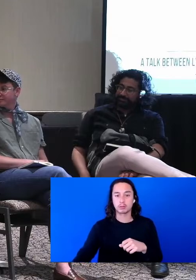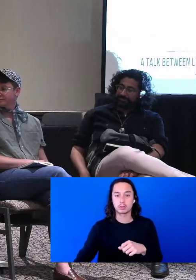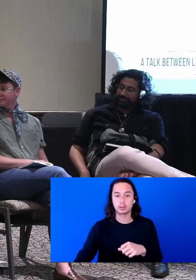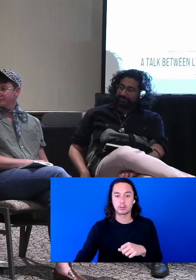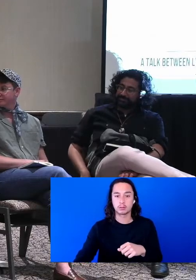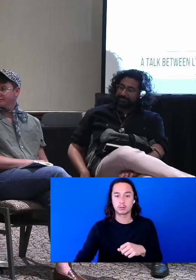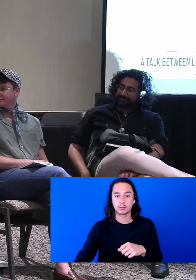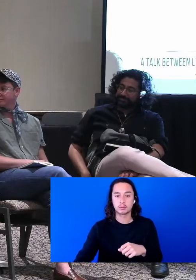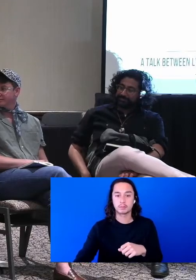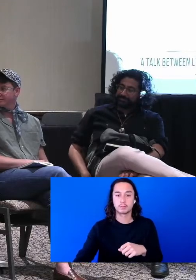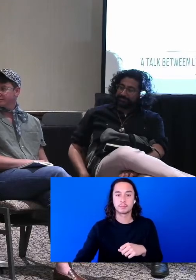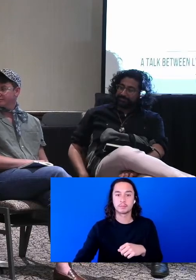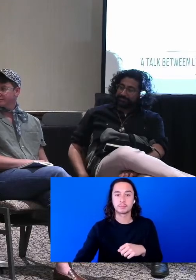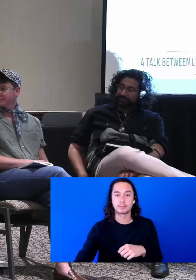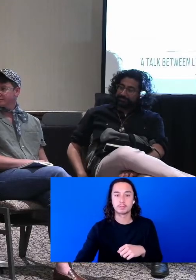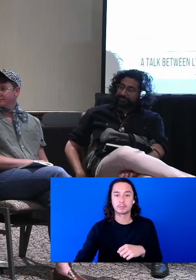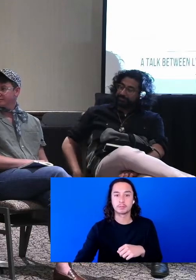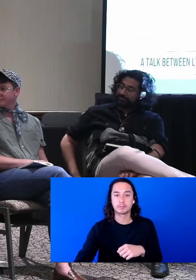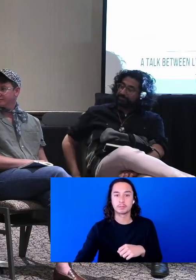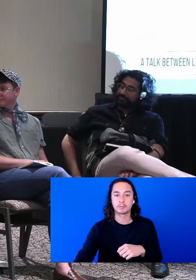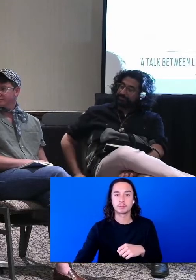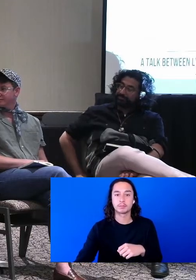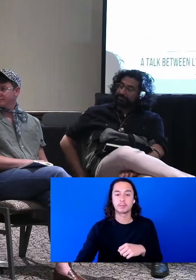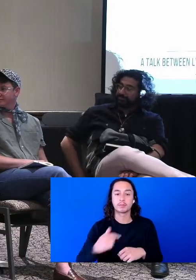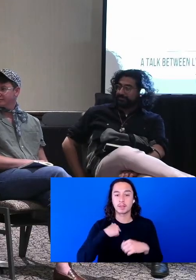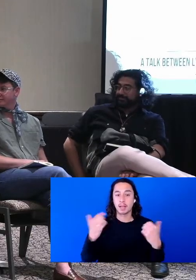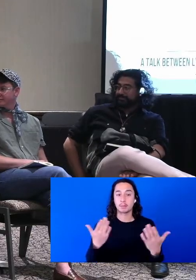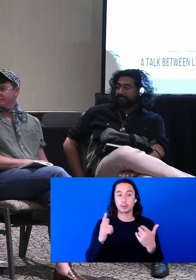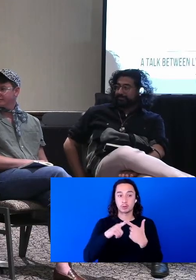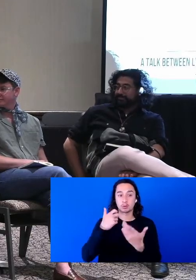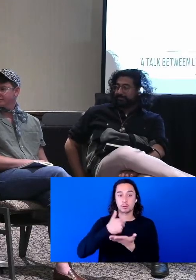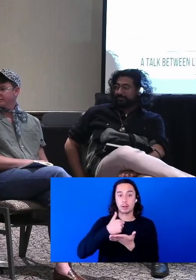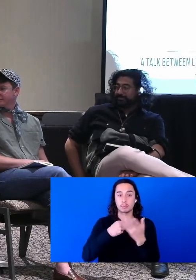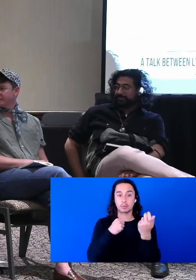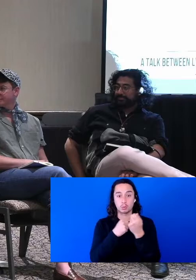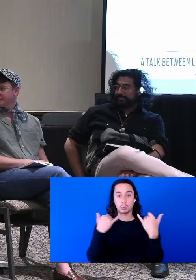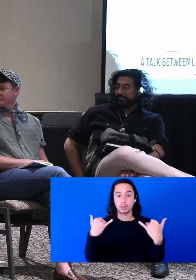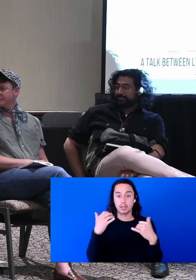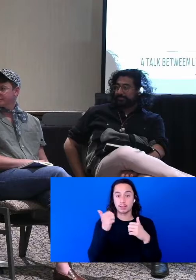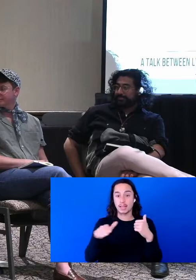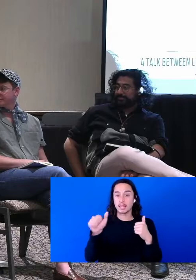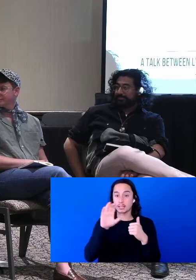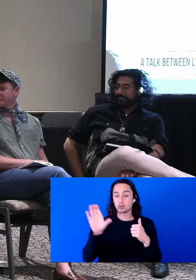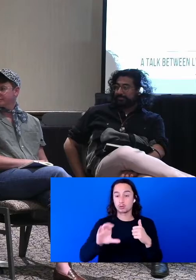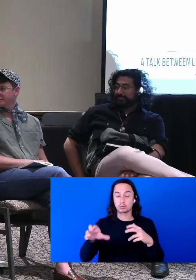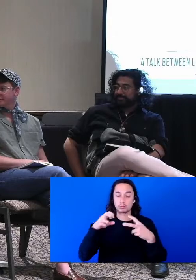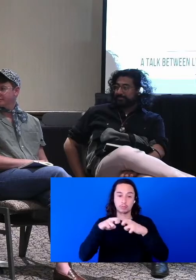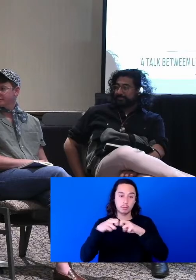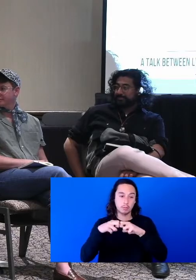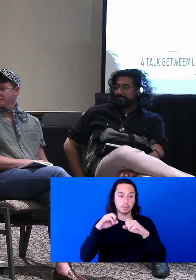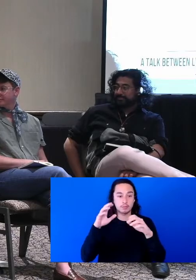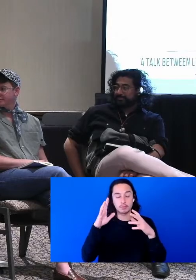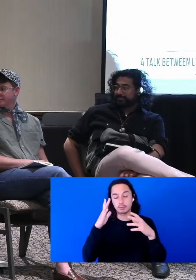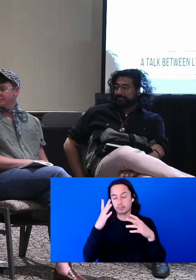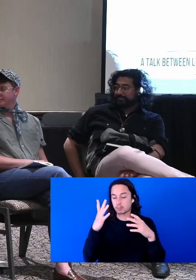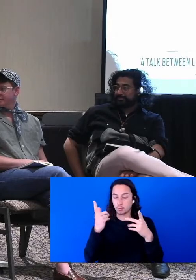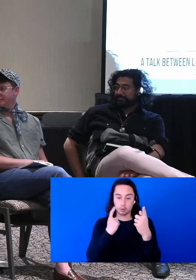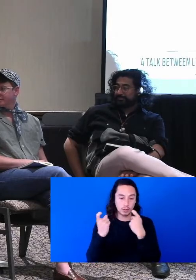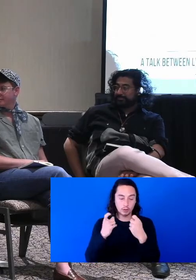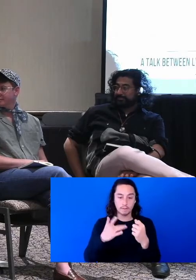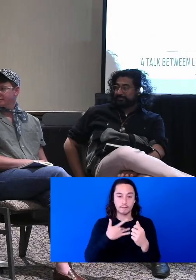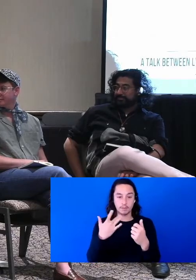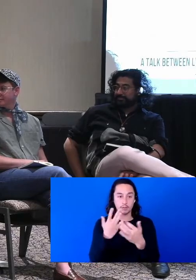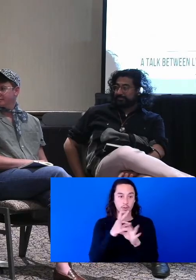Zoom. I'm here to help support today, so if you're having any Zoom trouble issues or having any questions, feel free to message me